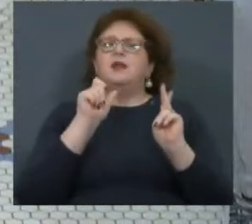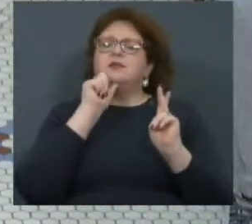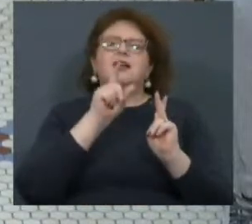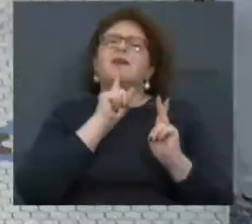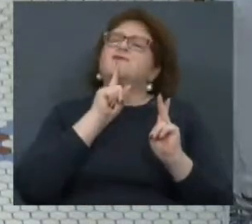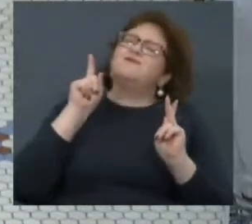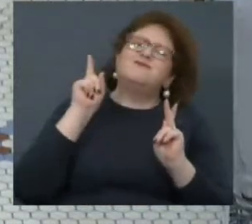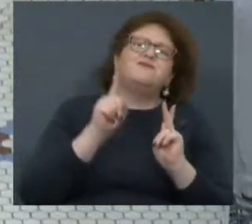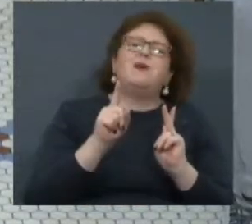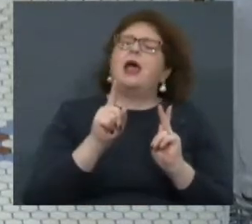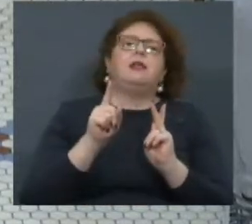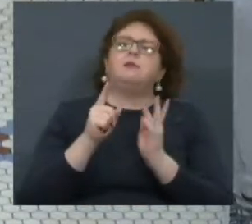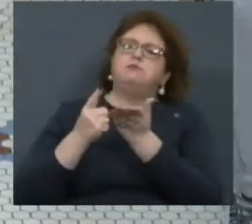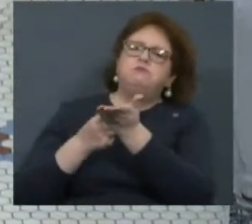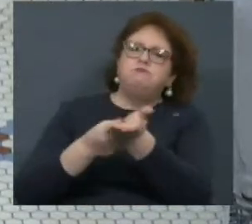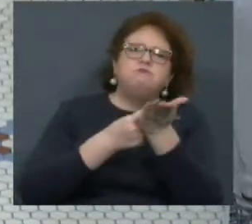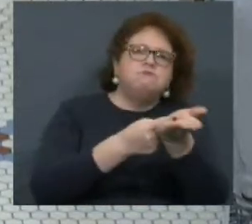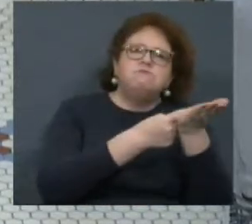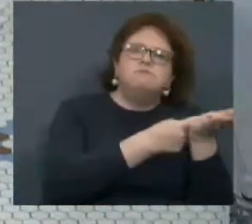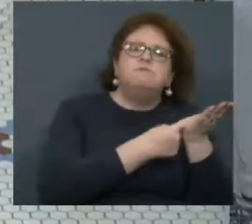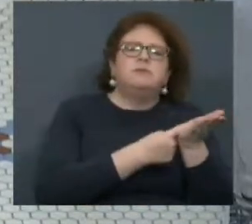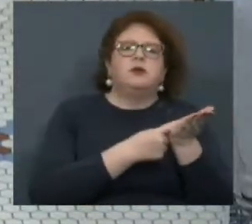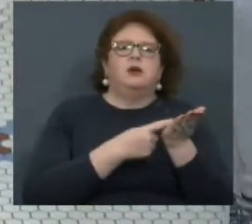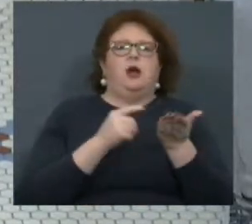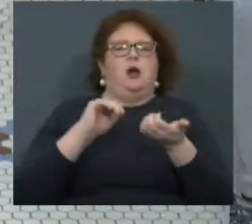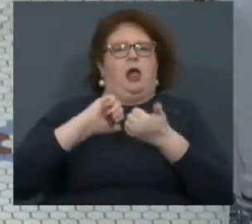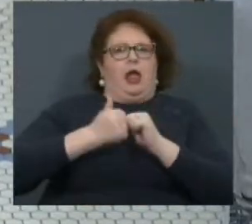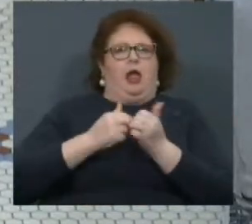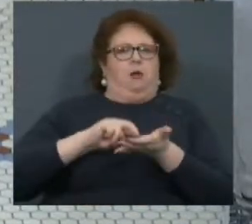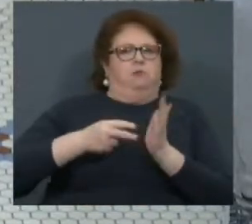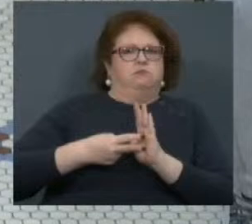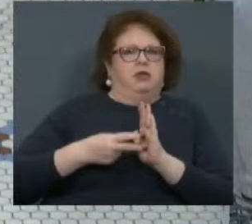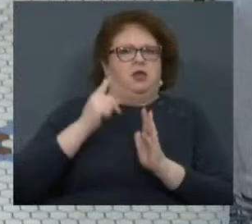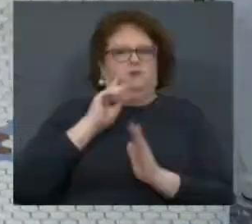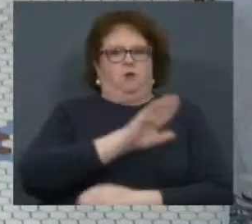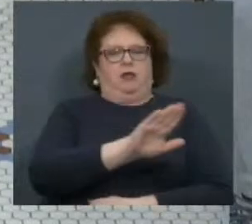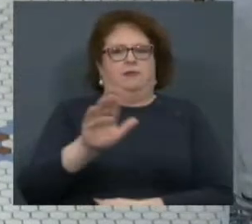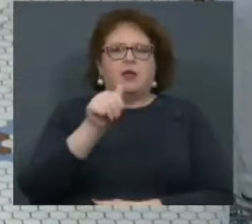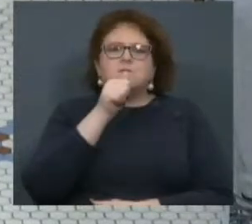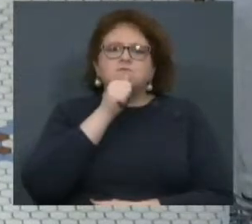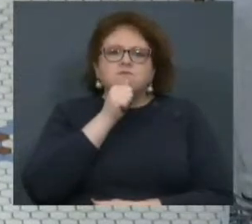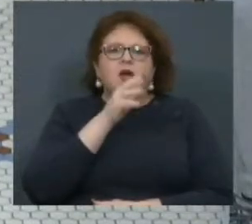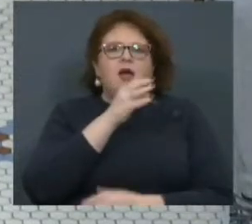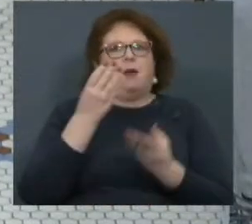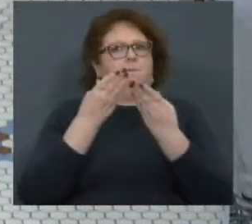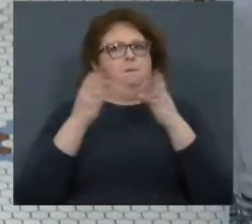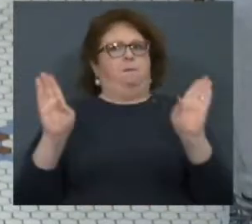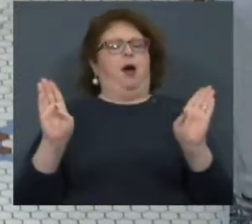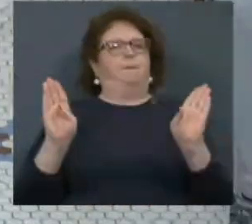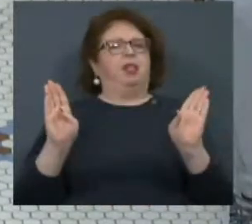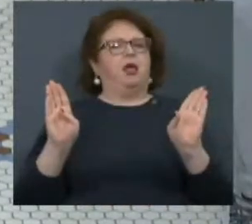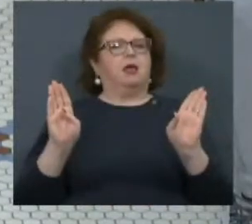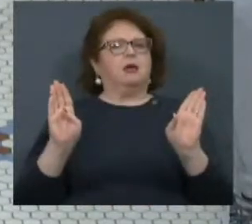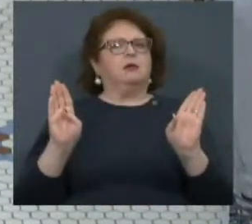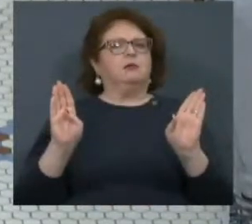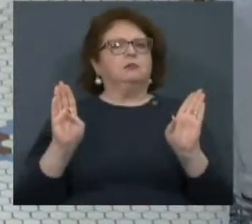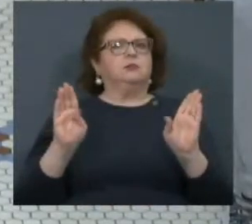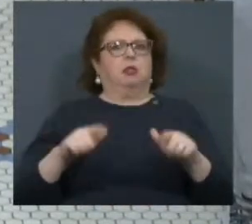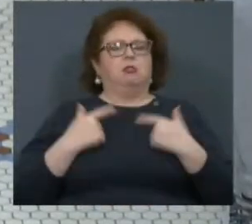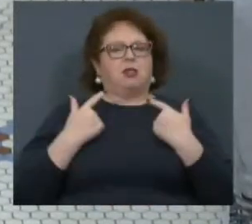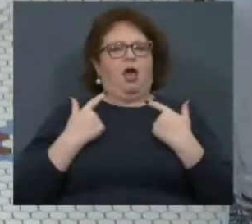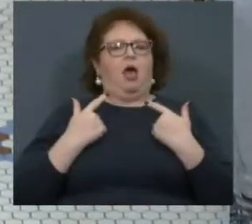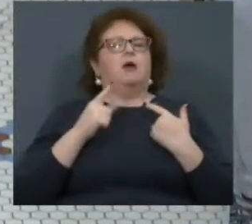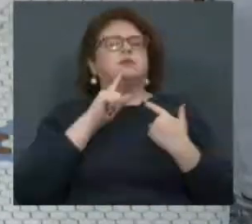implications for privacy and civil liberties. The Real-Time Crime Center platform integrates public and private cameras into a real-time monitoring network,